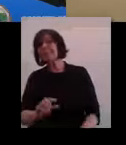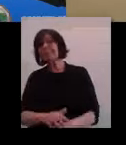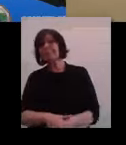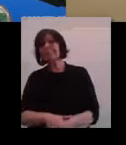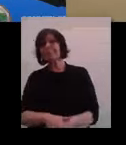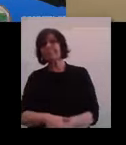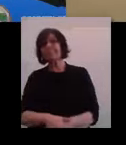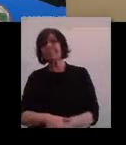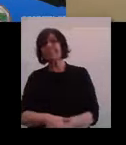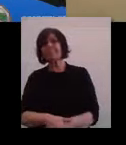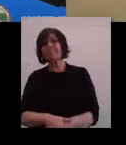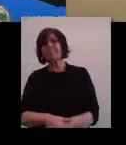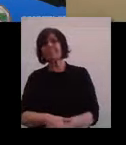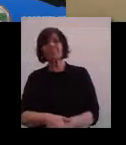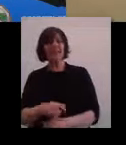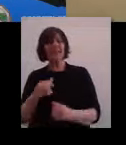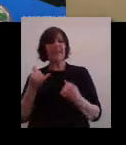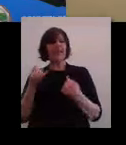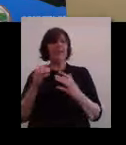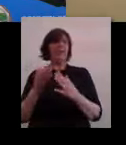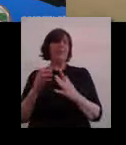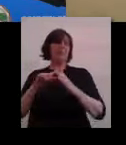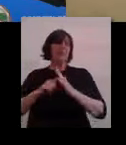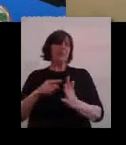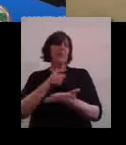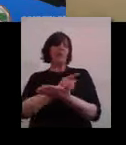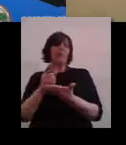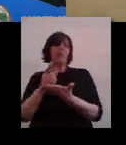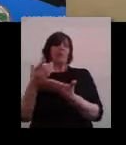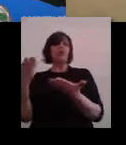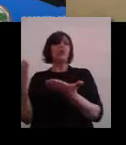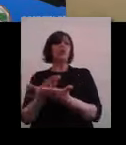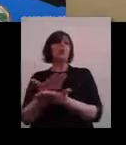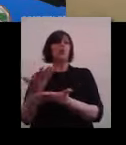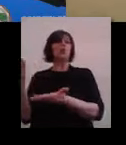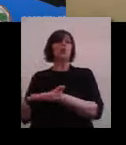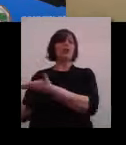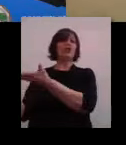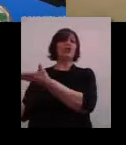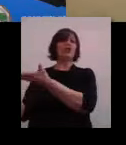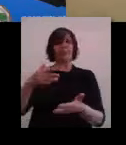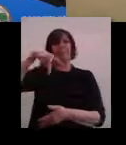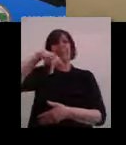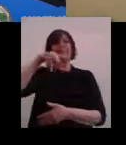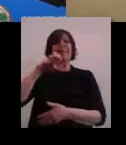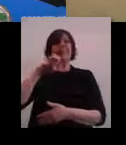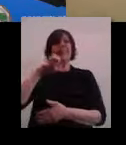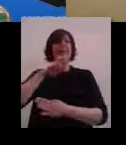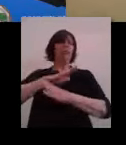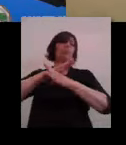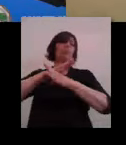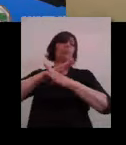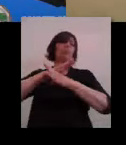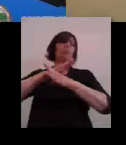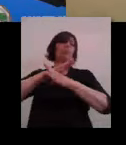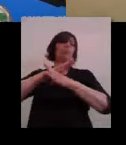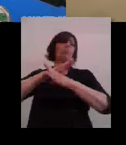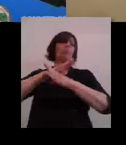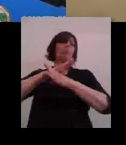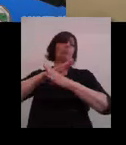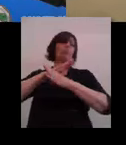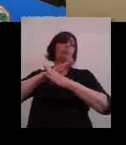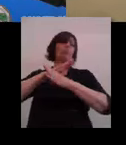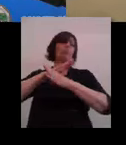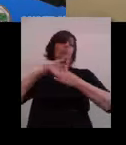Earlier this week, there was a new shipment of personal protective equipment into Erie County. Have there been any more that have come in since